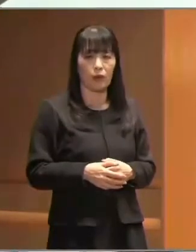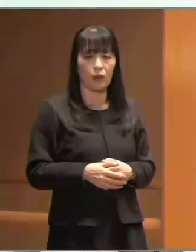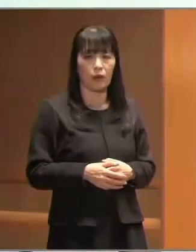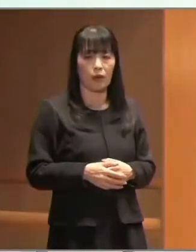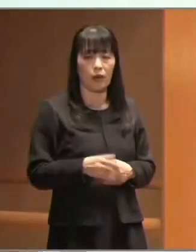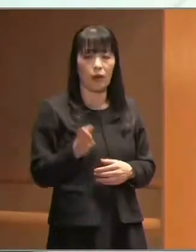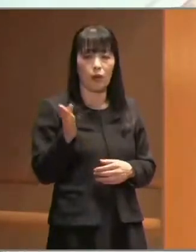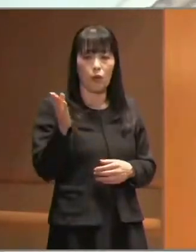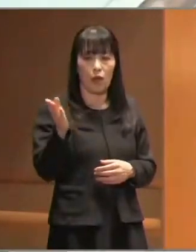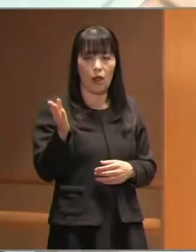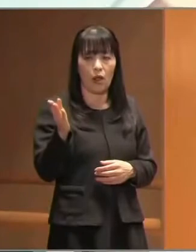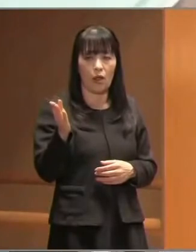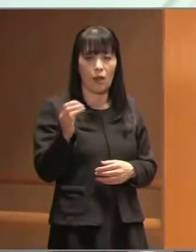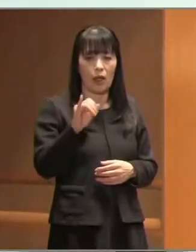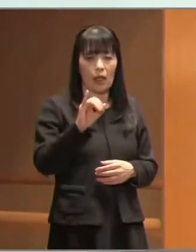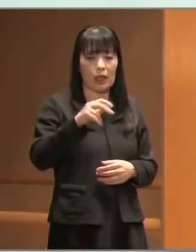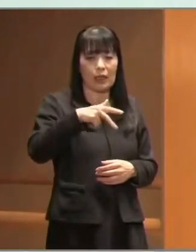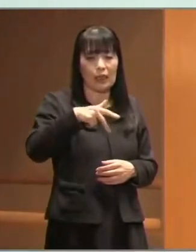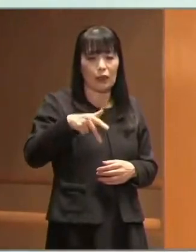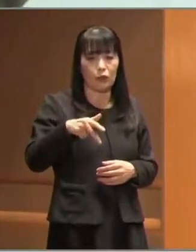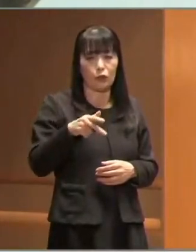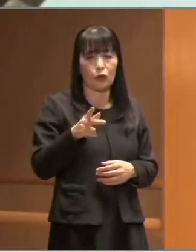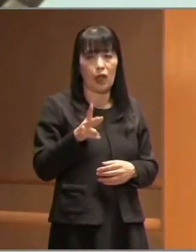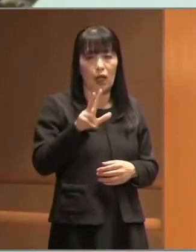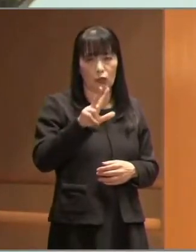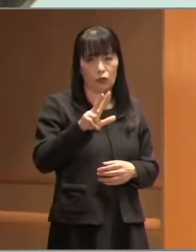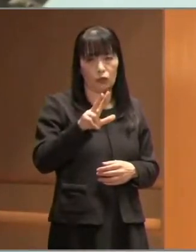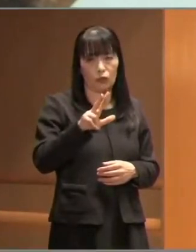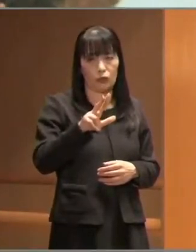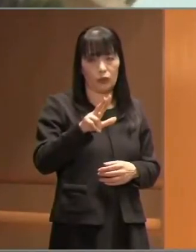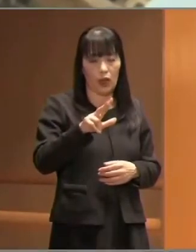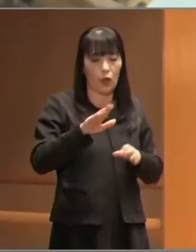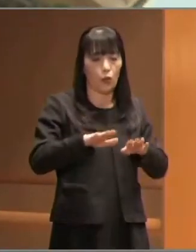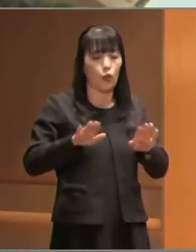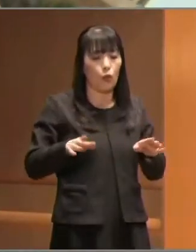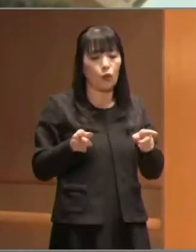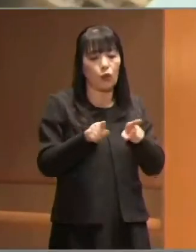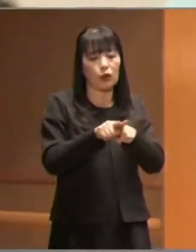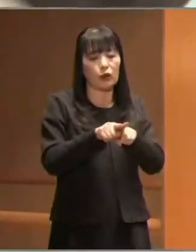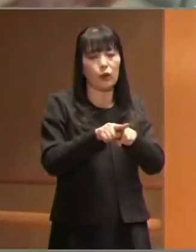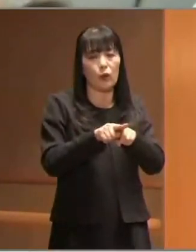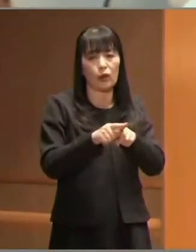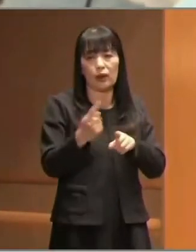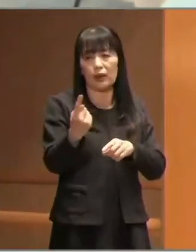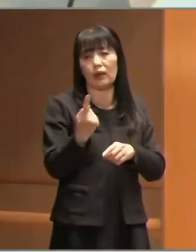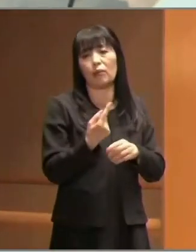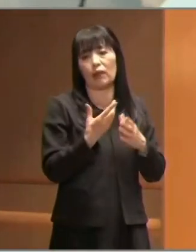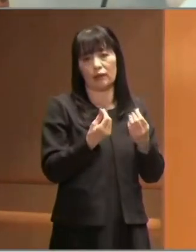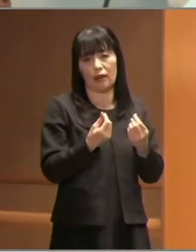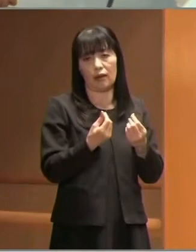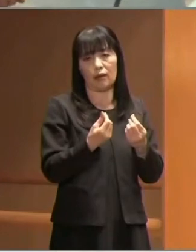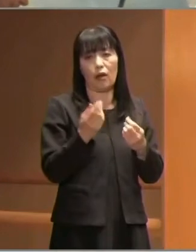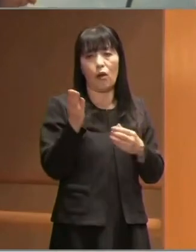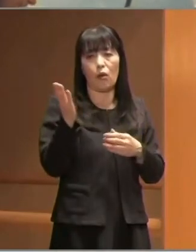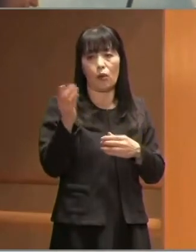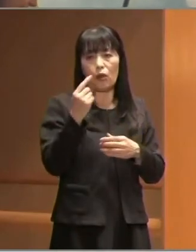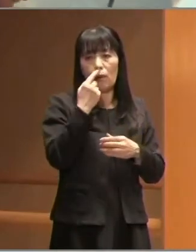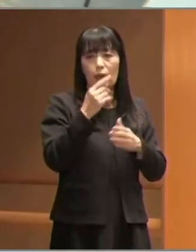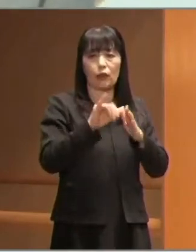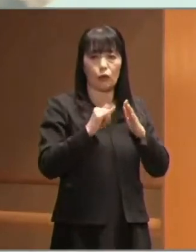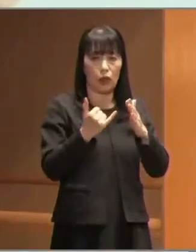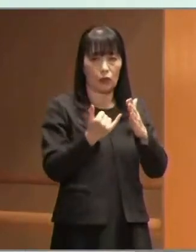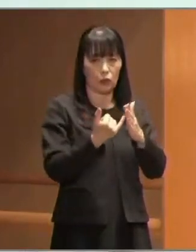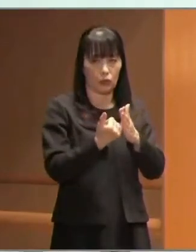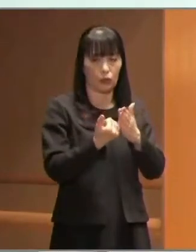And this is Ishar and his family. They came all the way from Israel. And this is my family